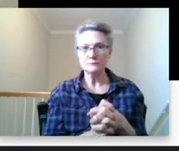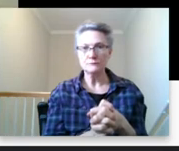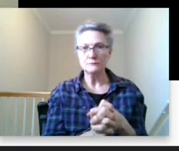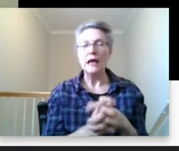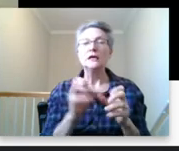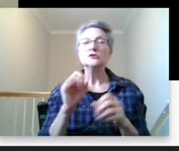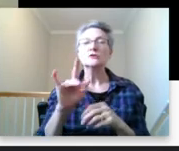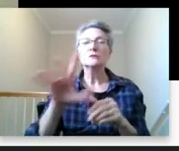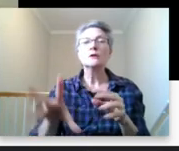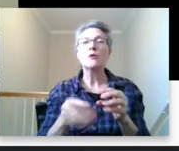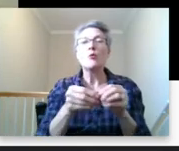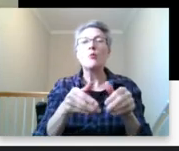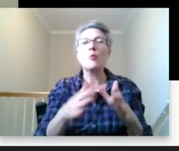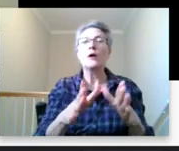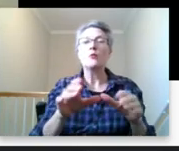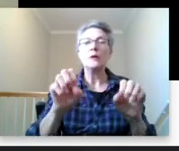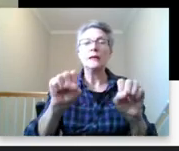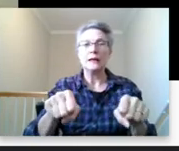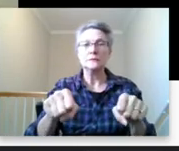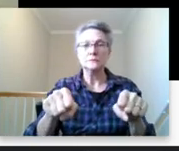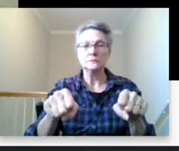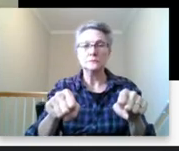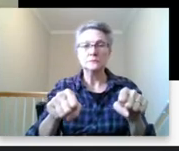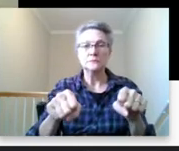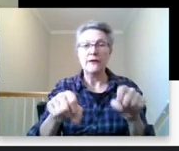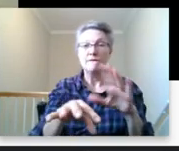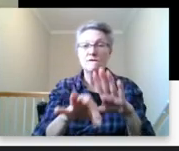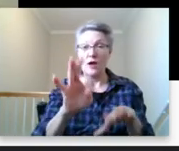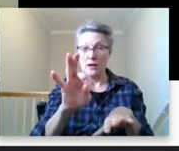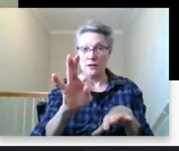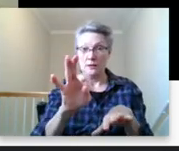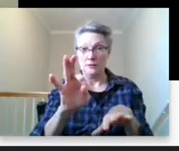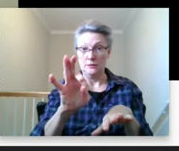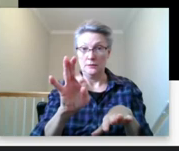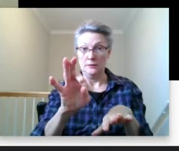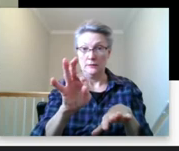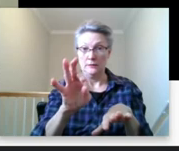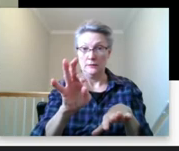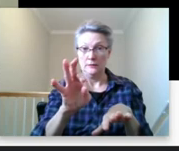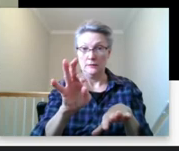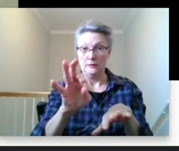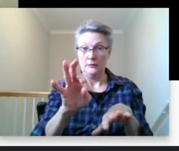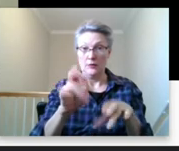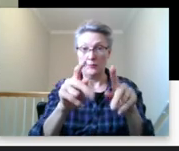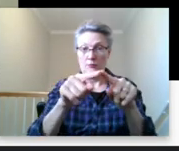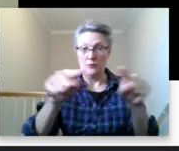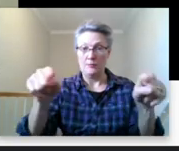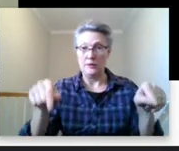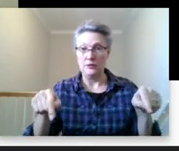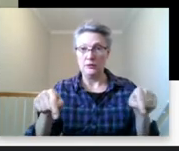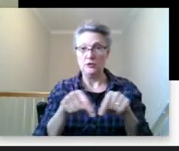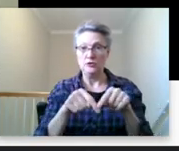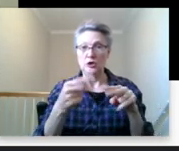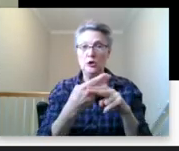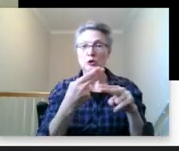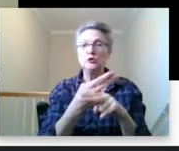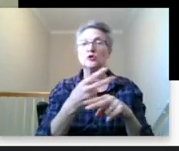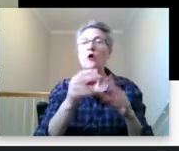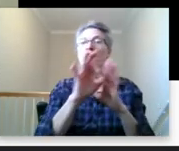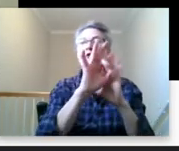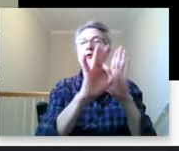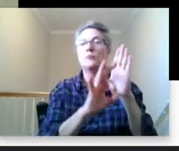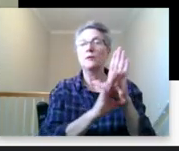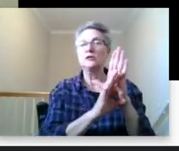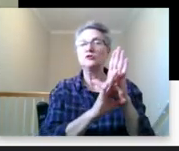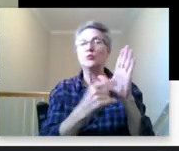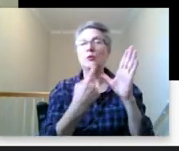So another way that we could find this this perimeter would be to use a formula, which we can